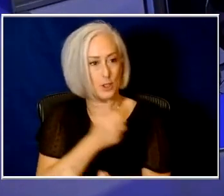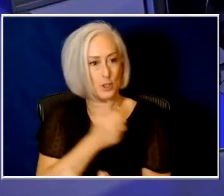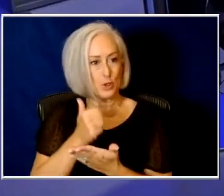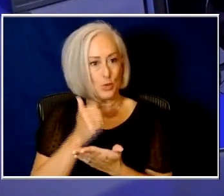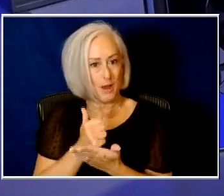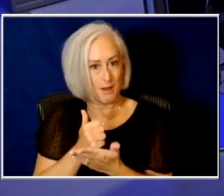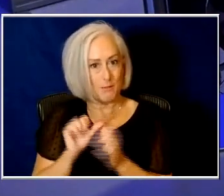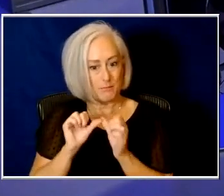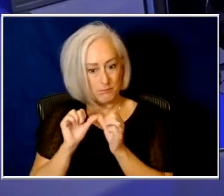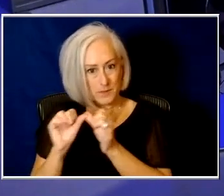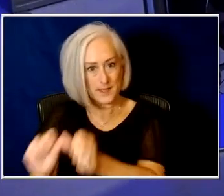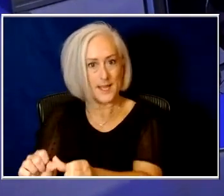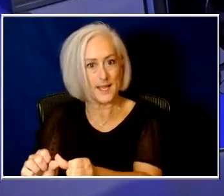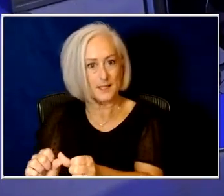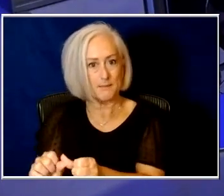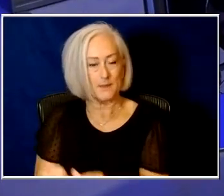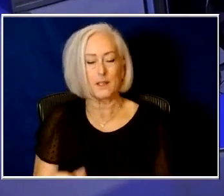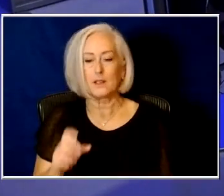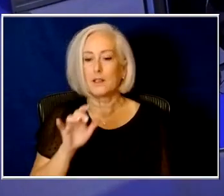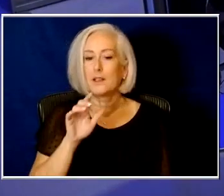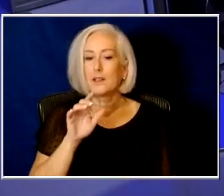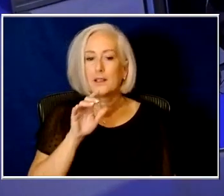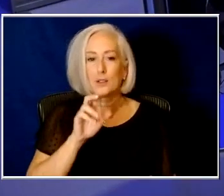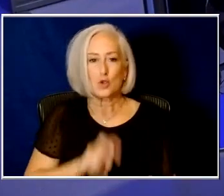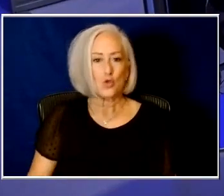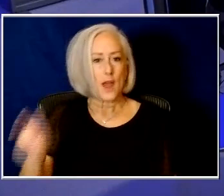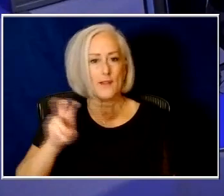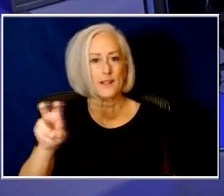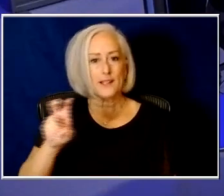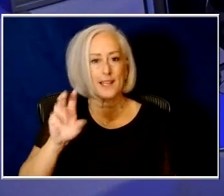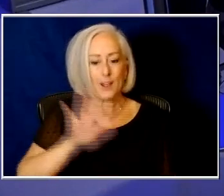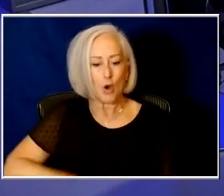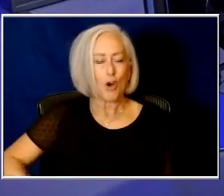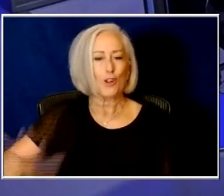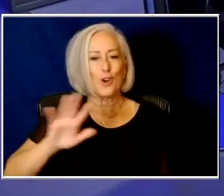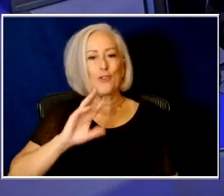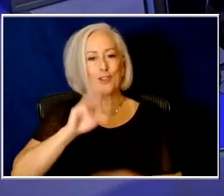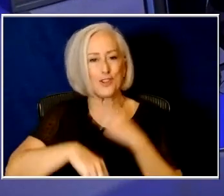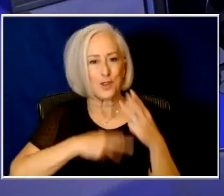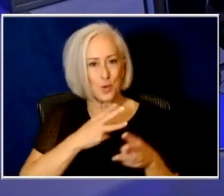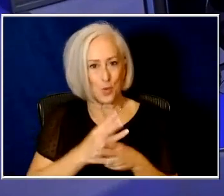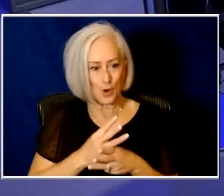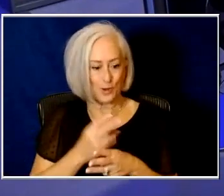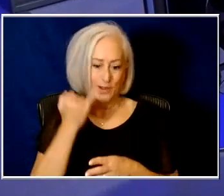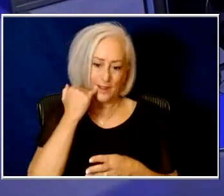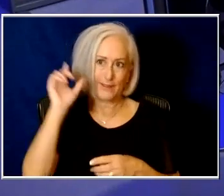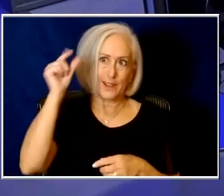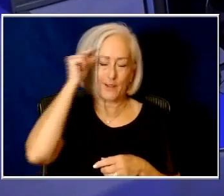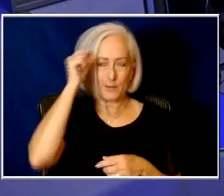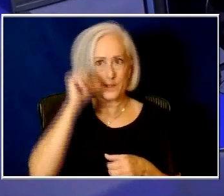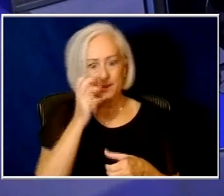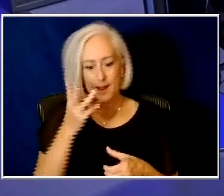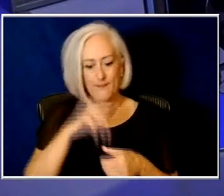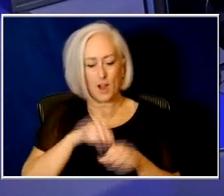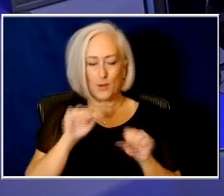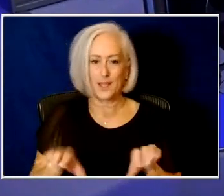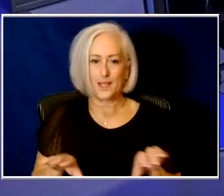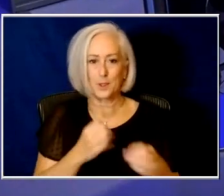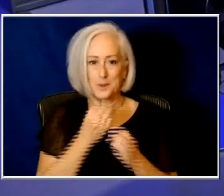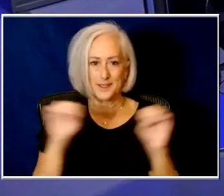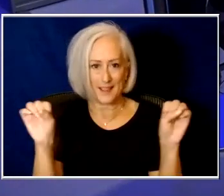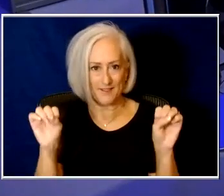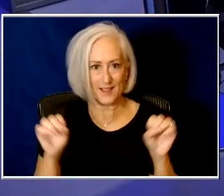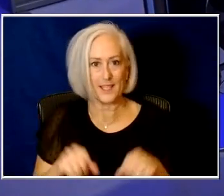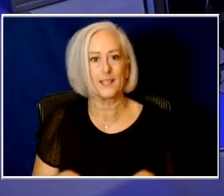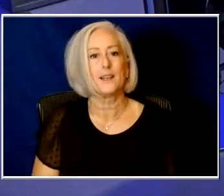countries all over the world. Government's not involved, we can get it done safely. And once again, showing the sanctity and the importance of that relationship between